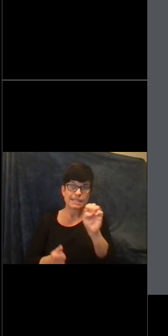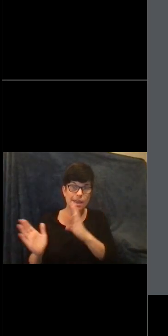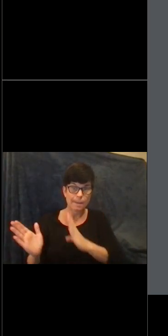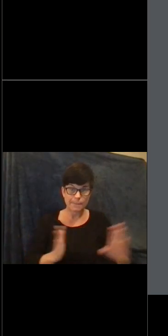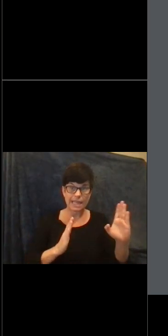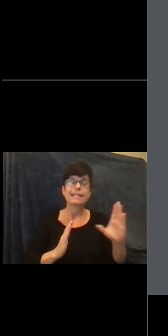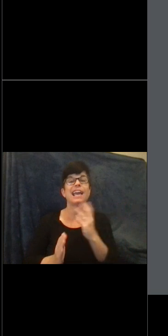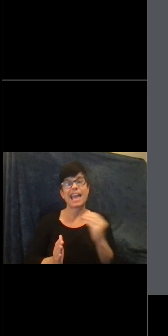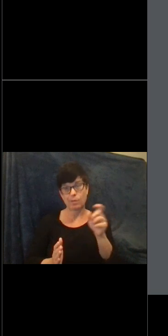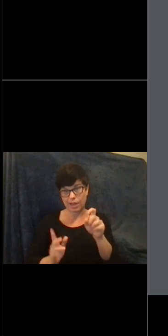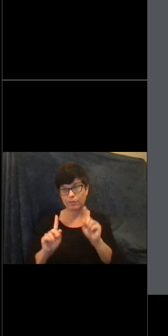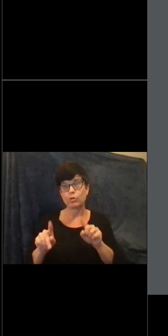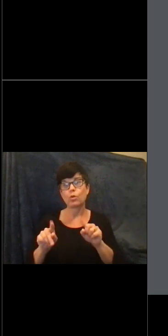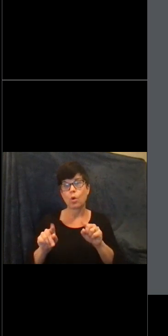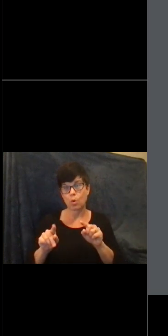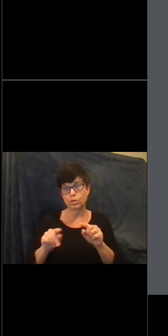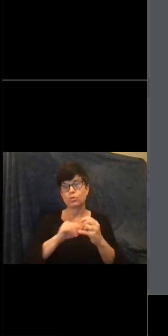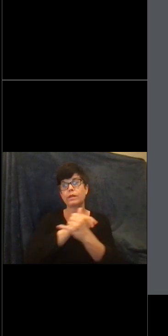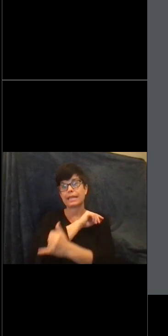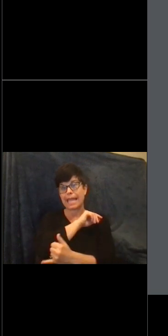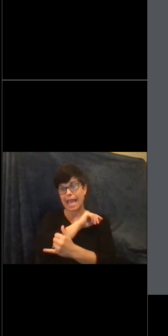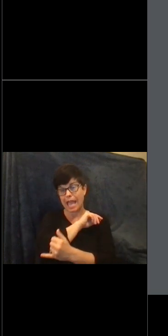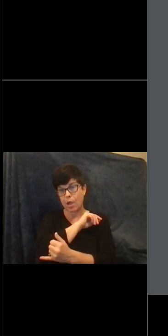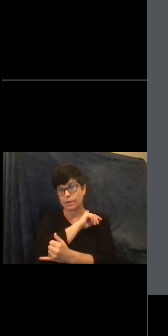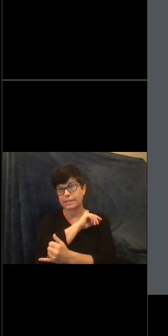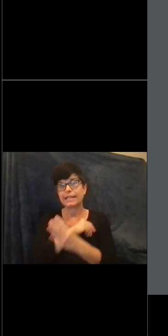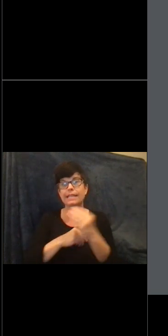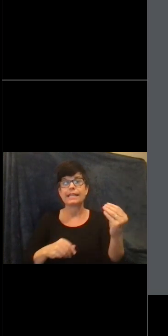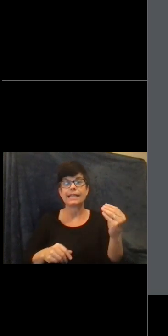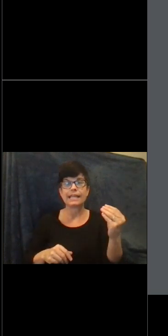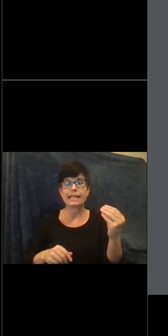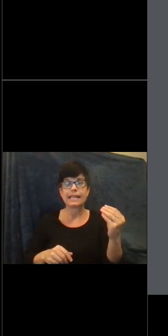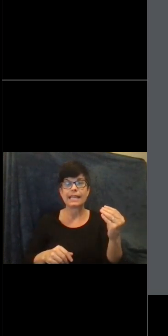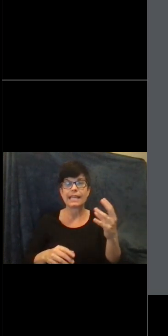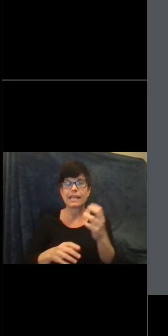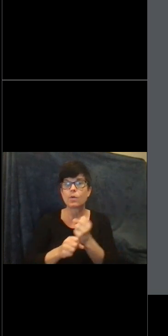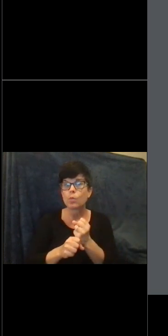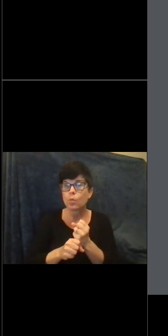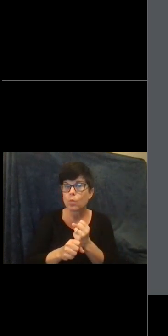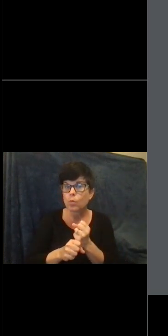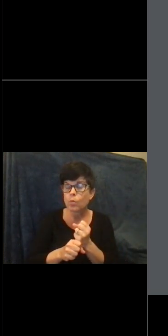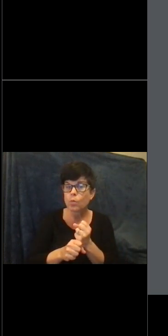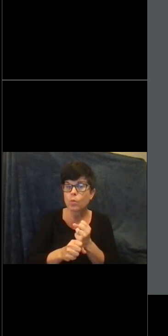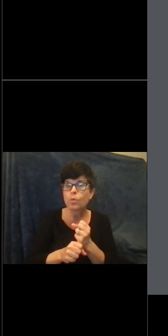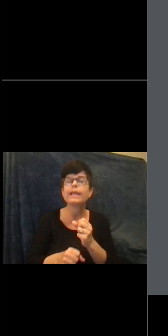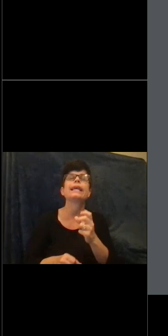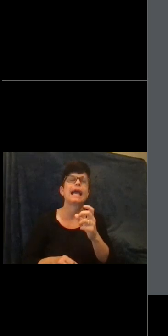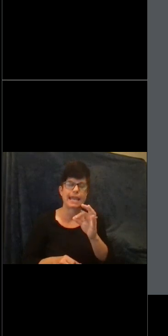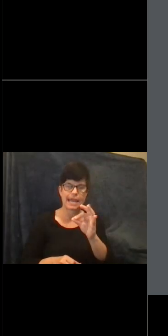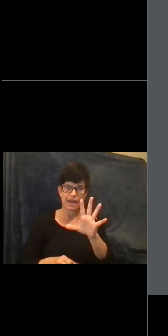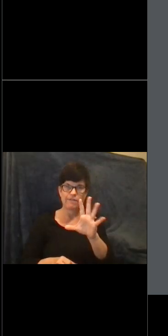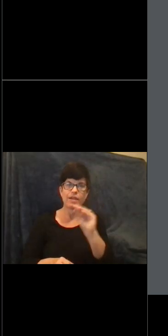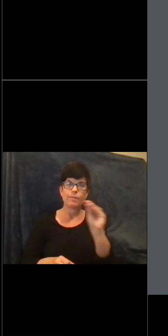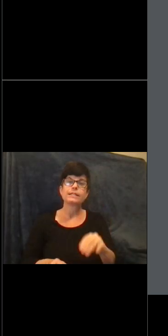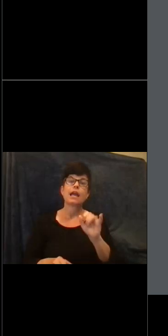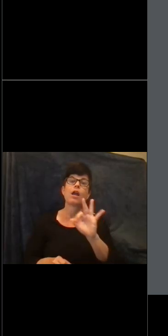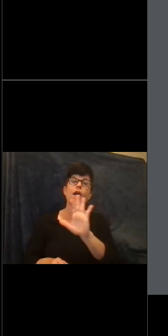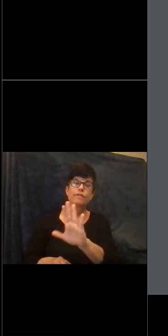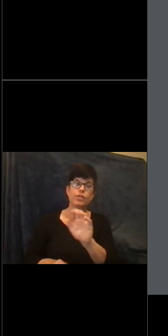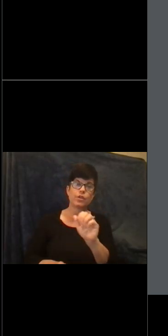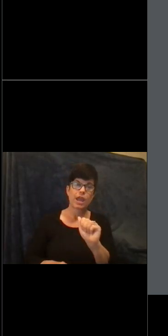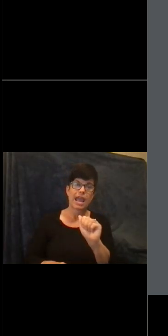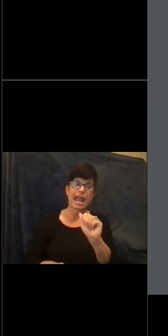county as well, because we do get ad valorem, 95% of their ad valorem taxes